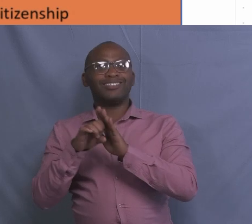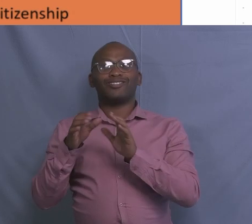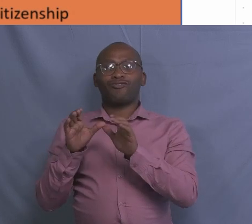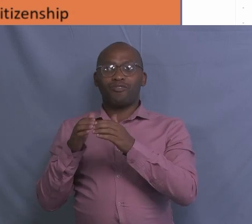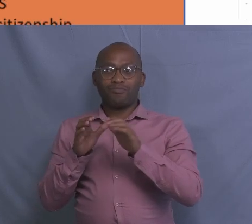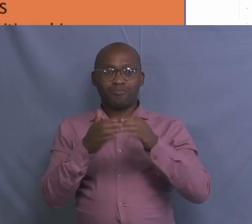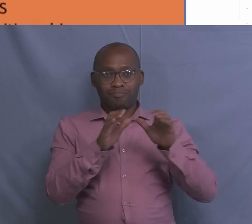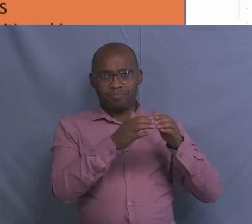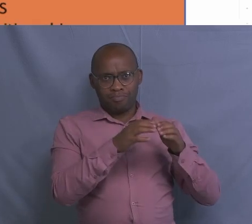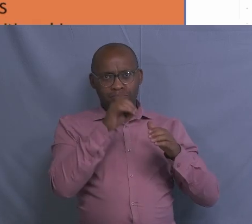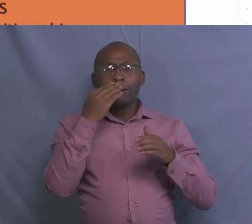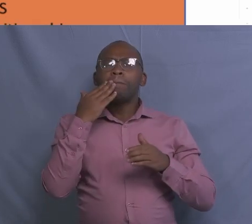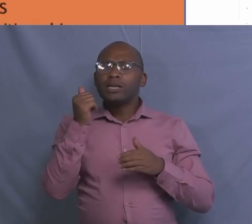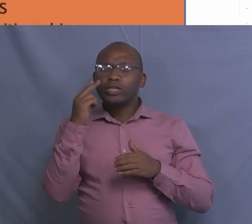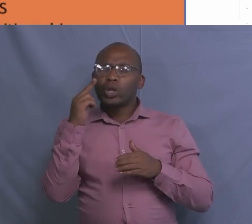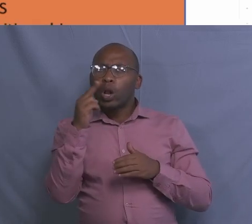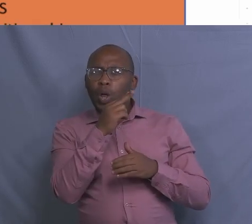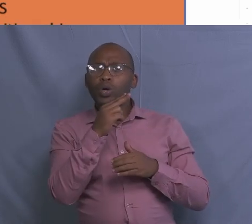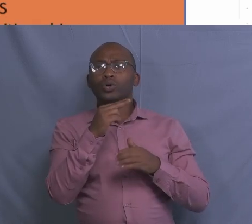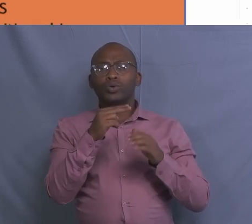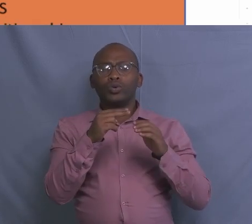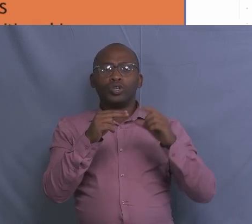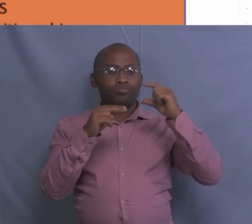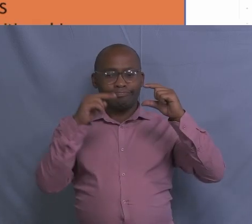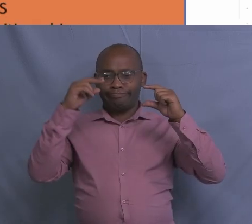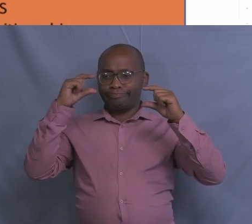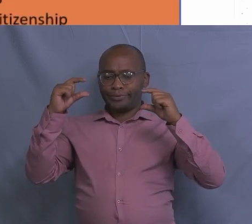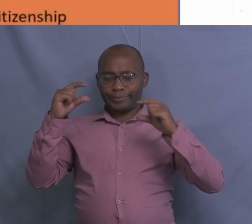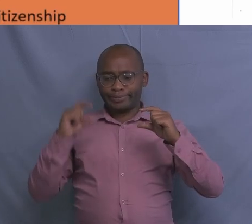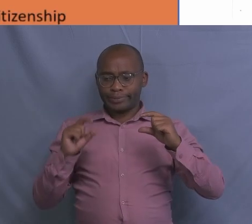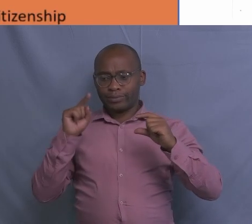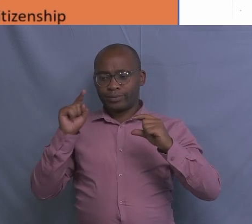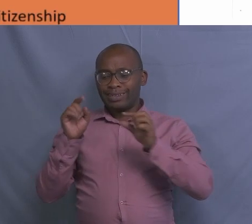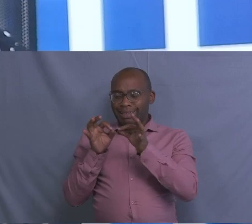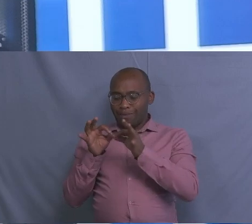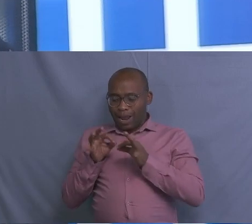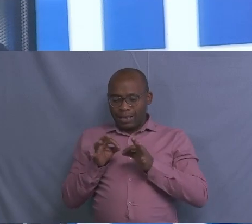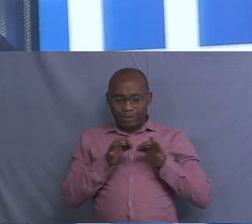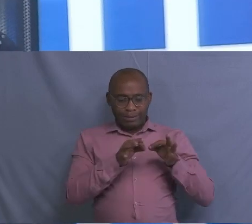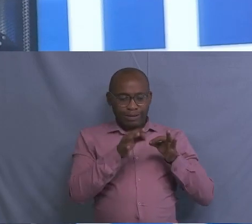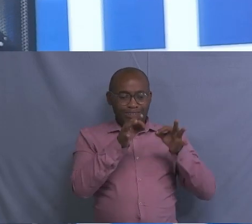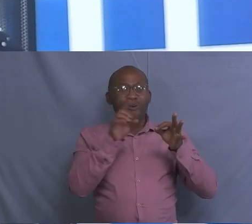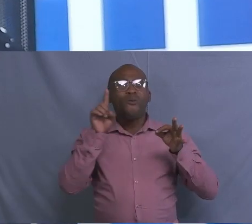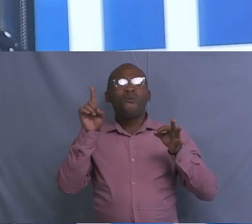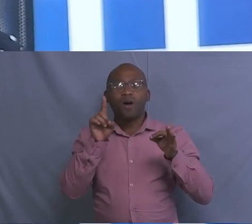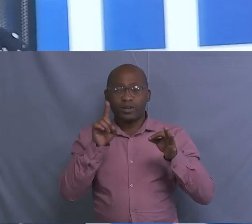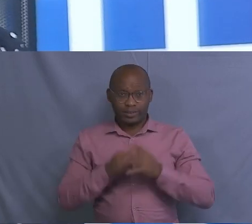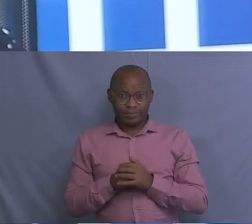tasks under each committee. Imagine with me one more time that you are the matric class